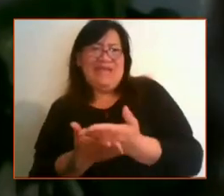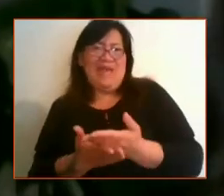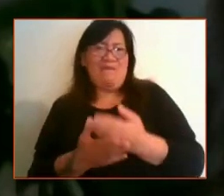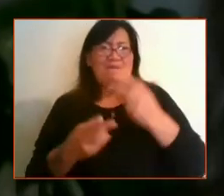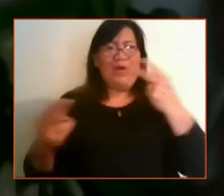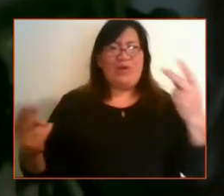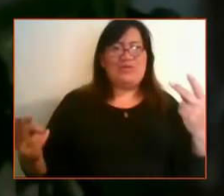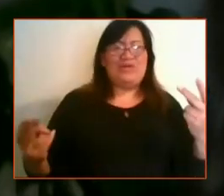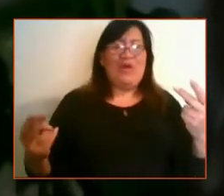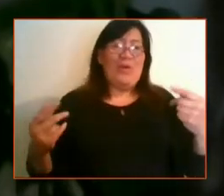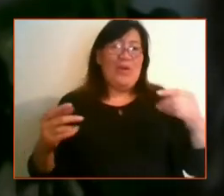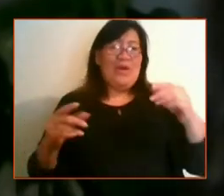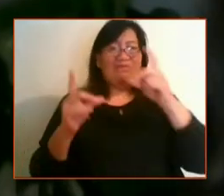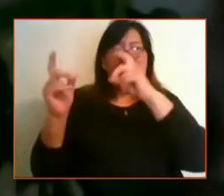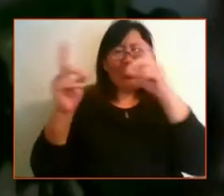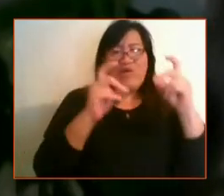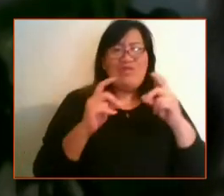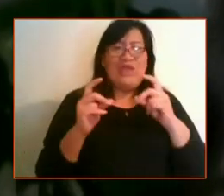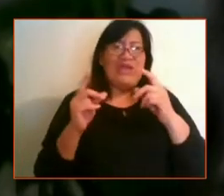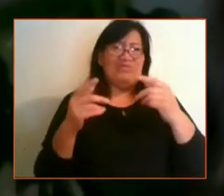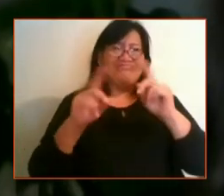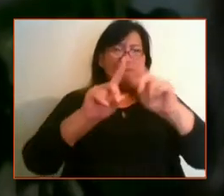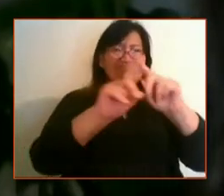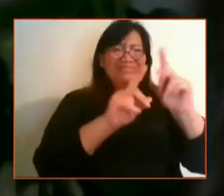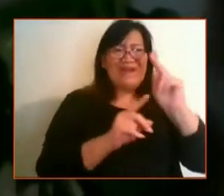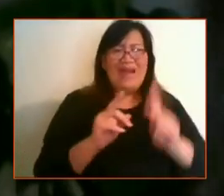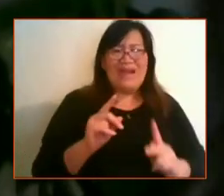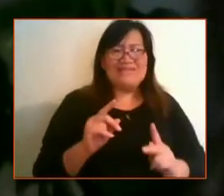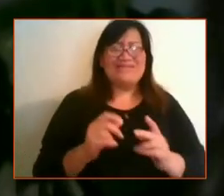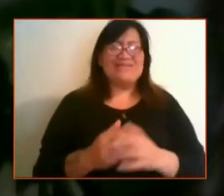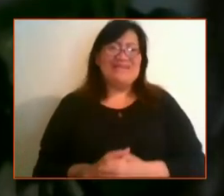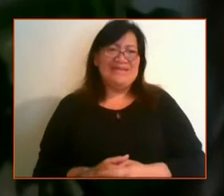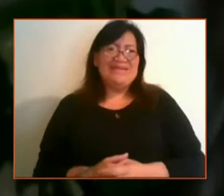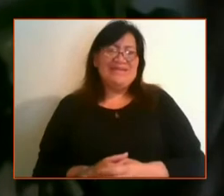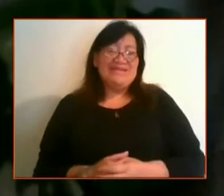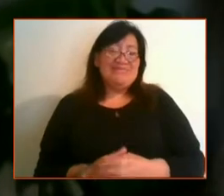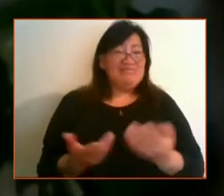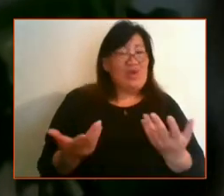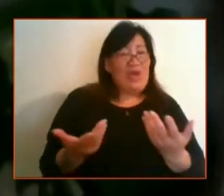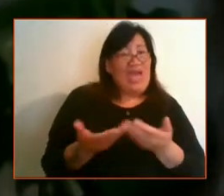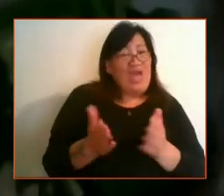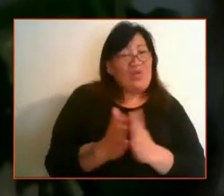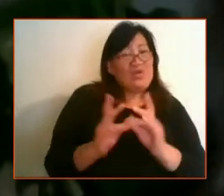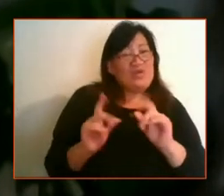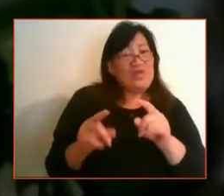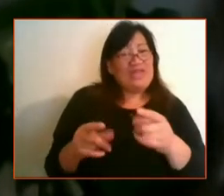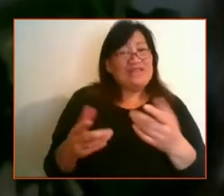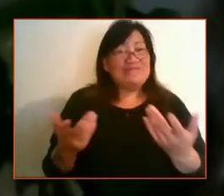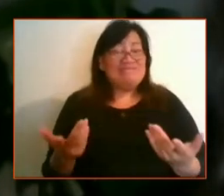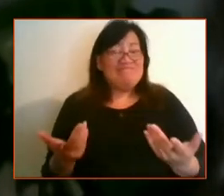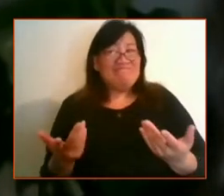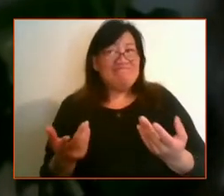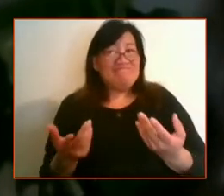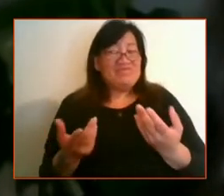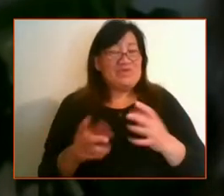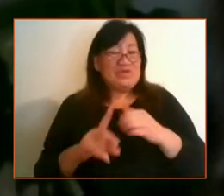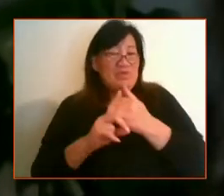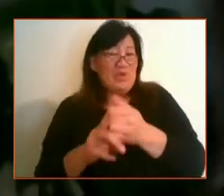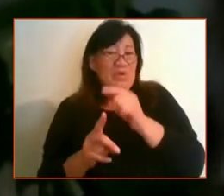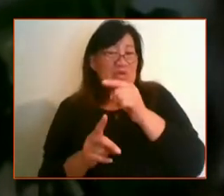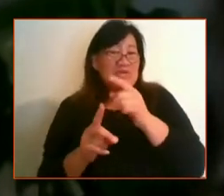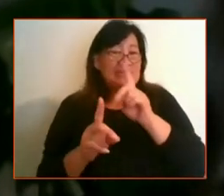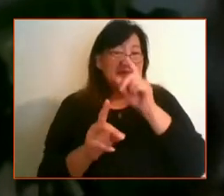or photography or whatever else. So in terms of how we do that and how we support our artists